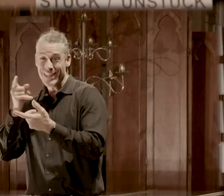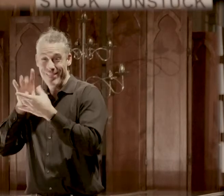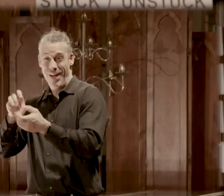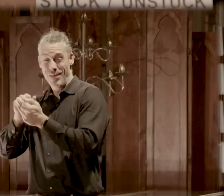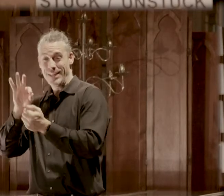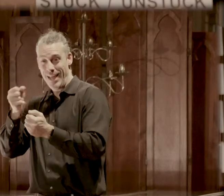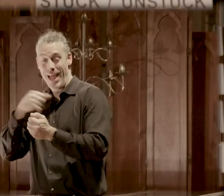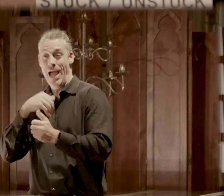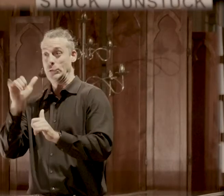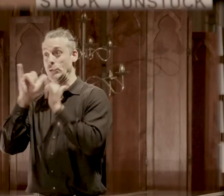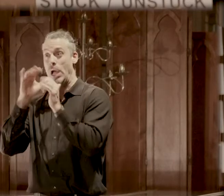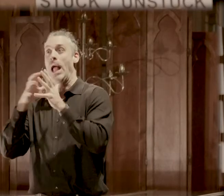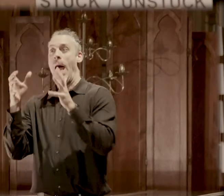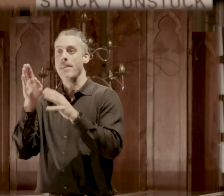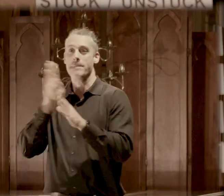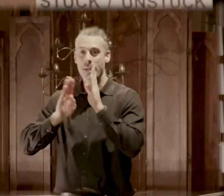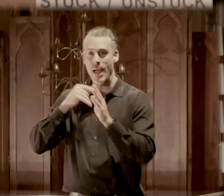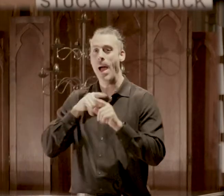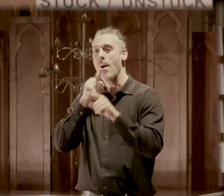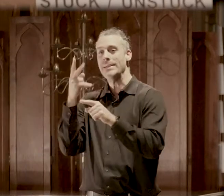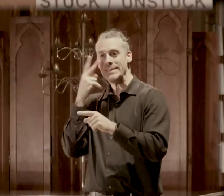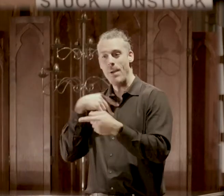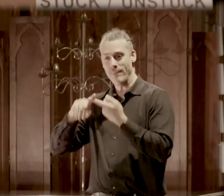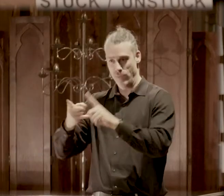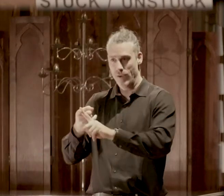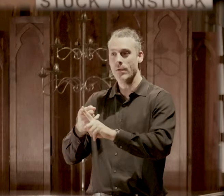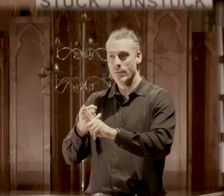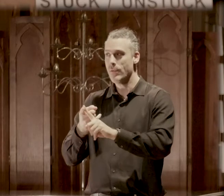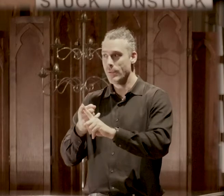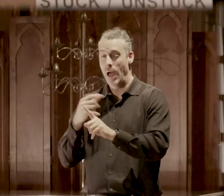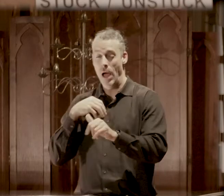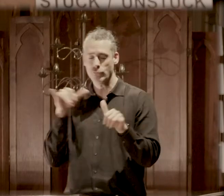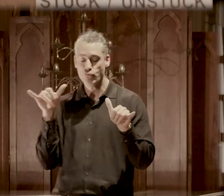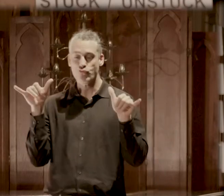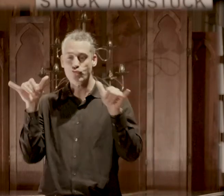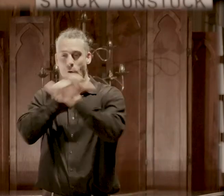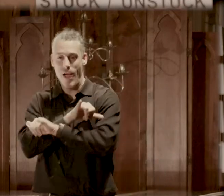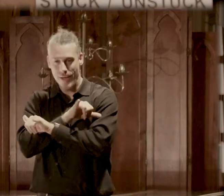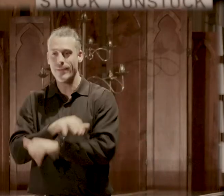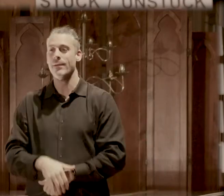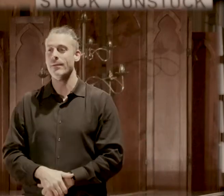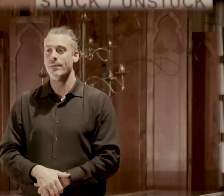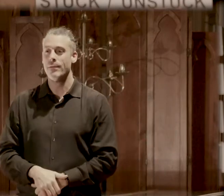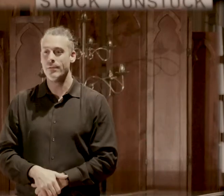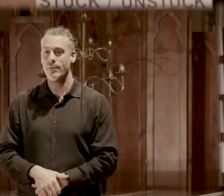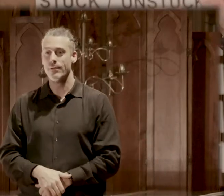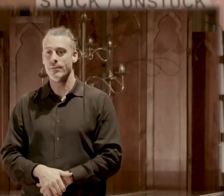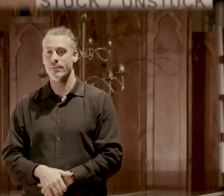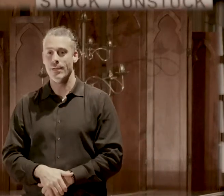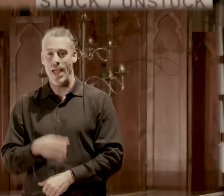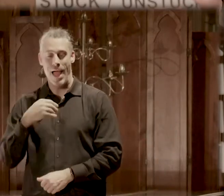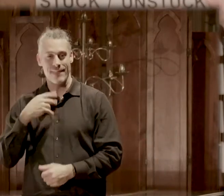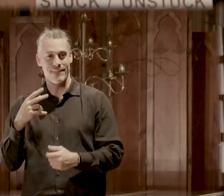and had drank a ton of beer and then went to go see my friends. And I was drunk. And it